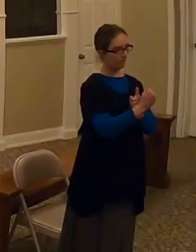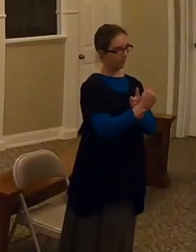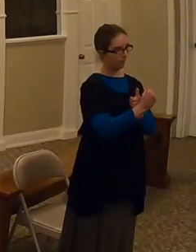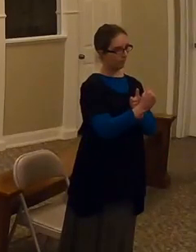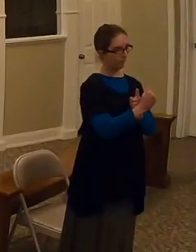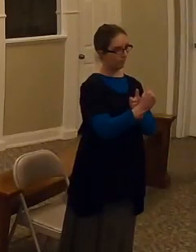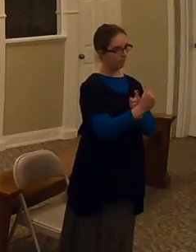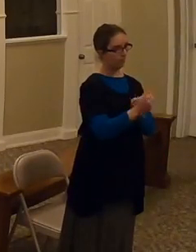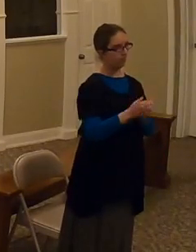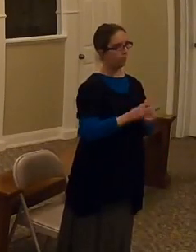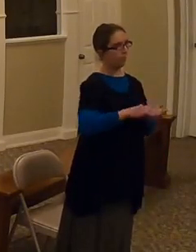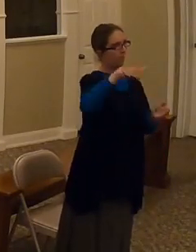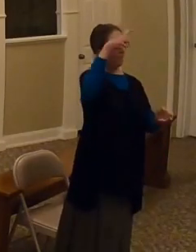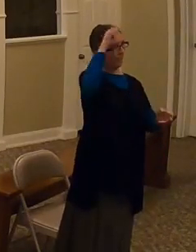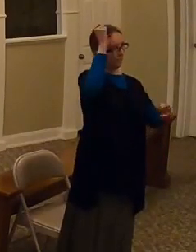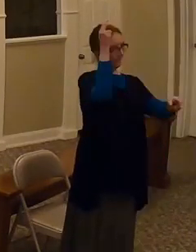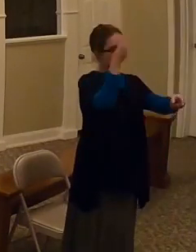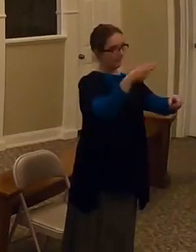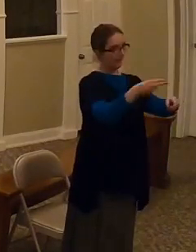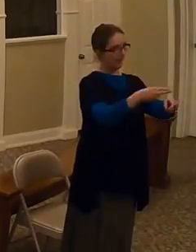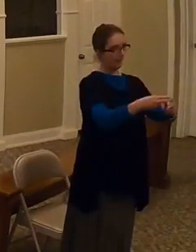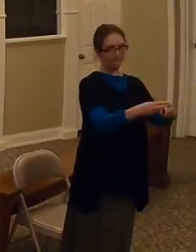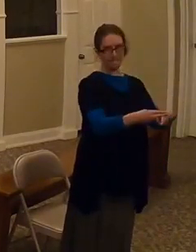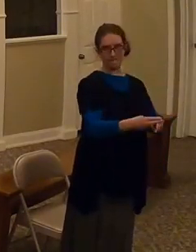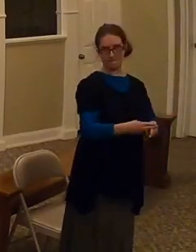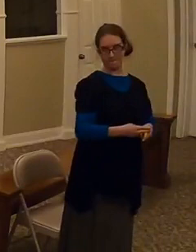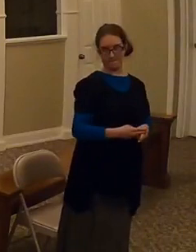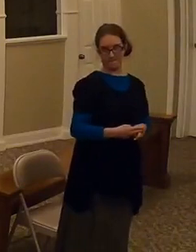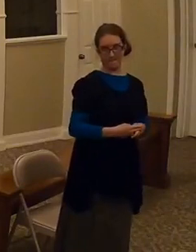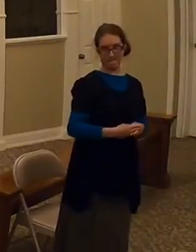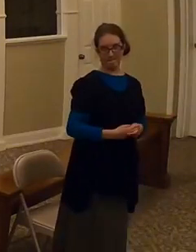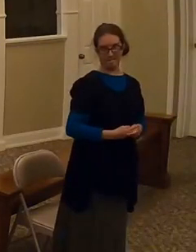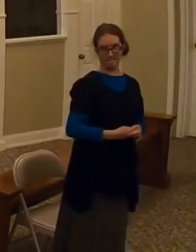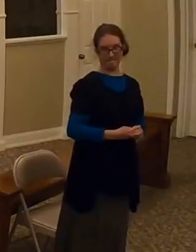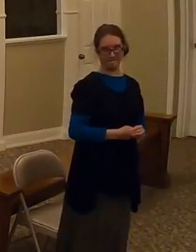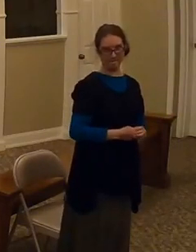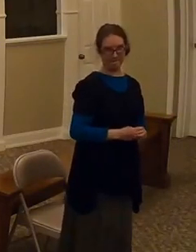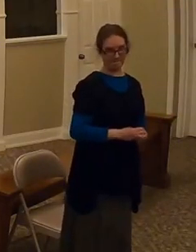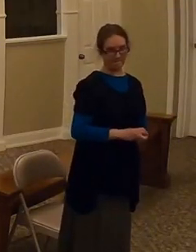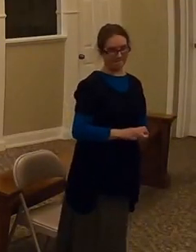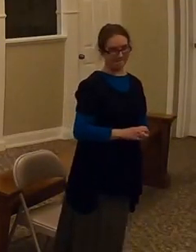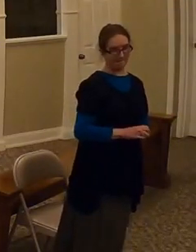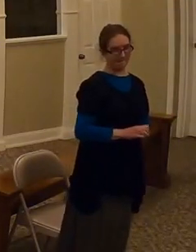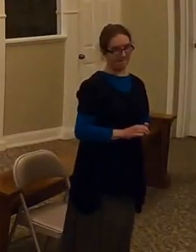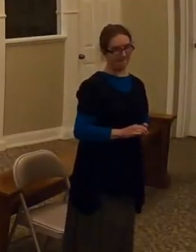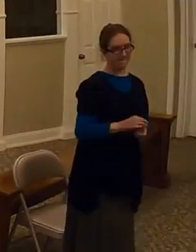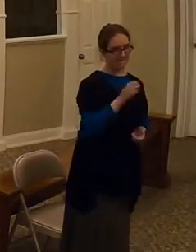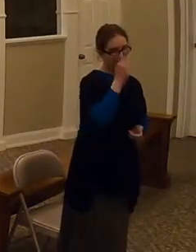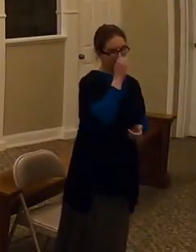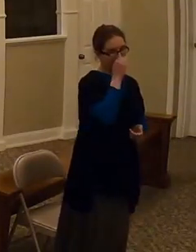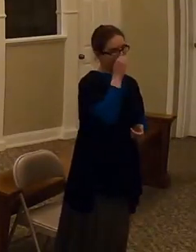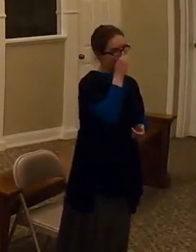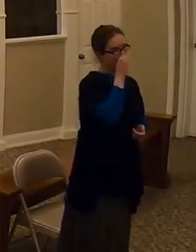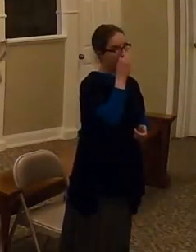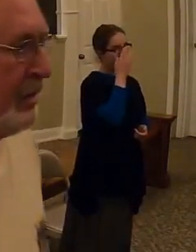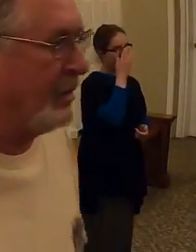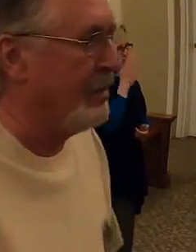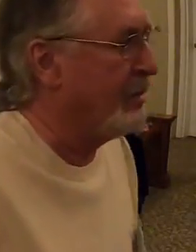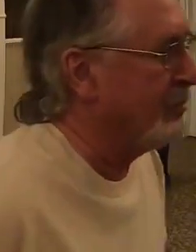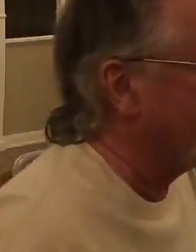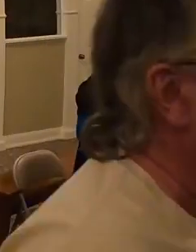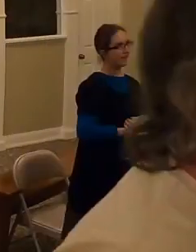Jesus, come on, let's just glorify his name right now. He is the lily of the valley. Hallelujah,